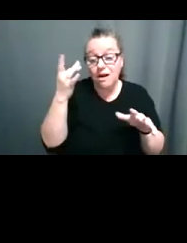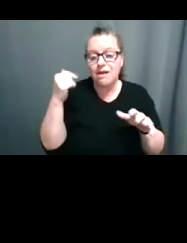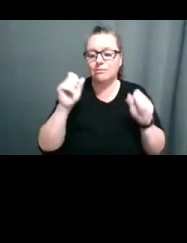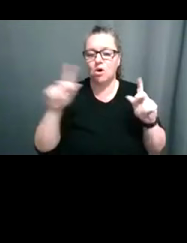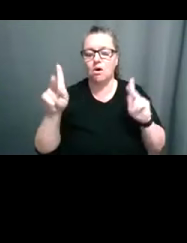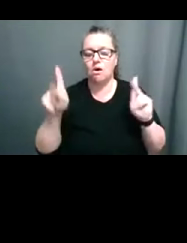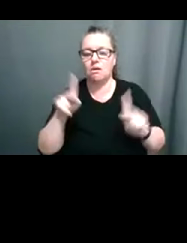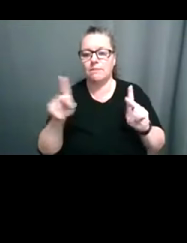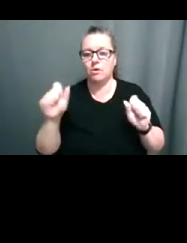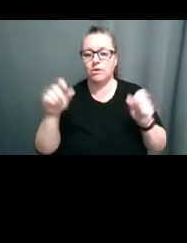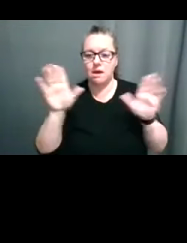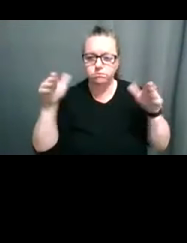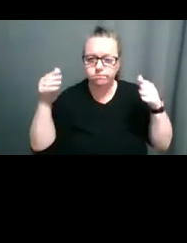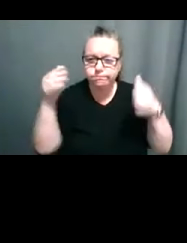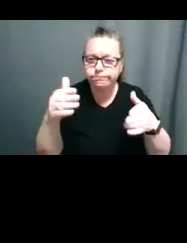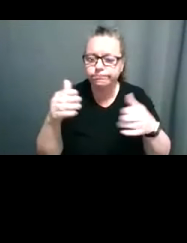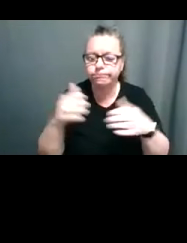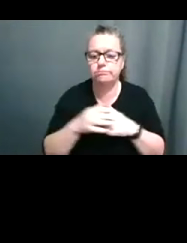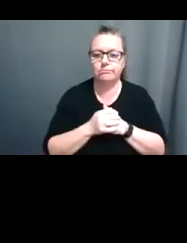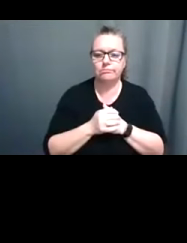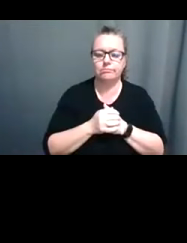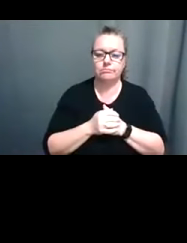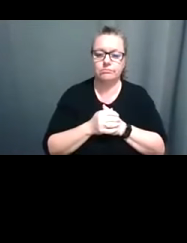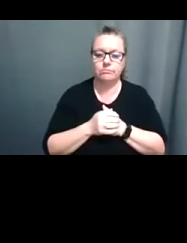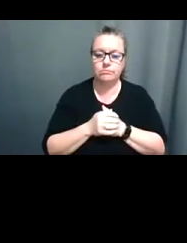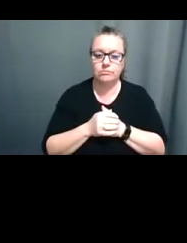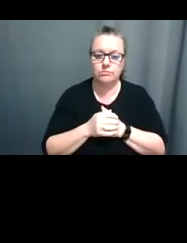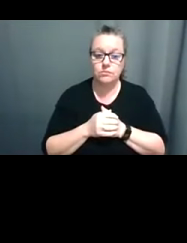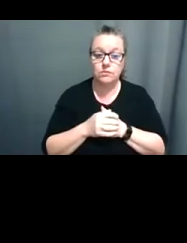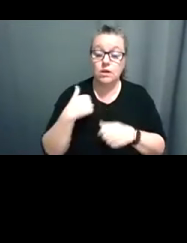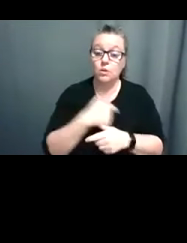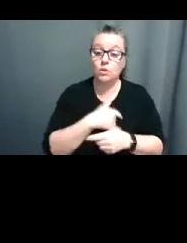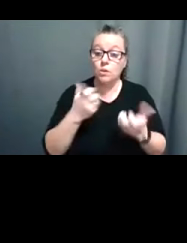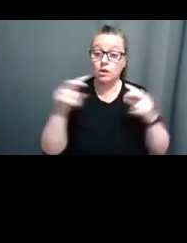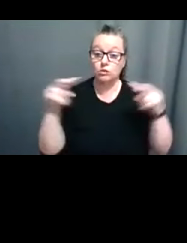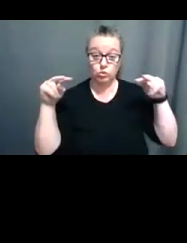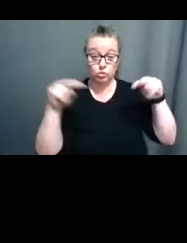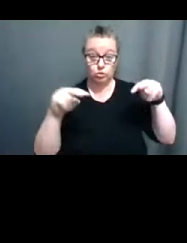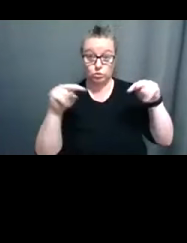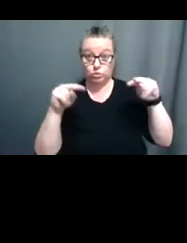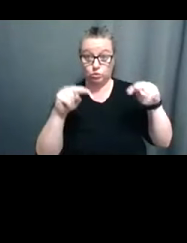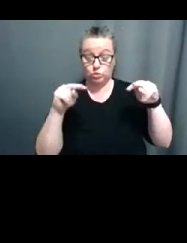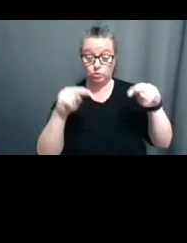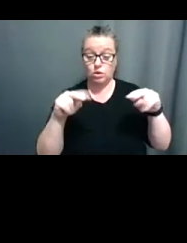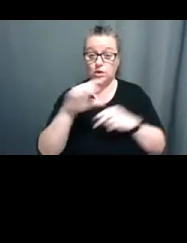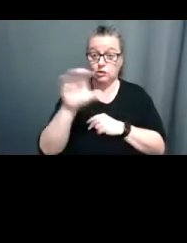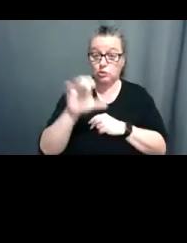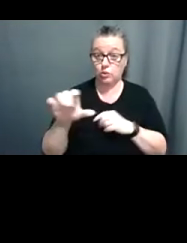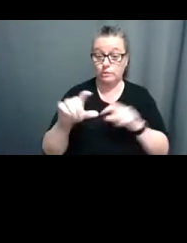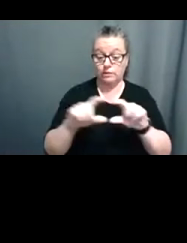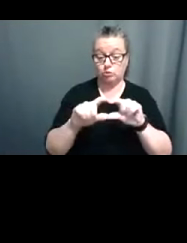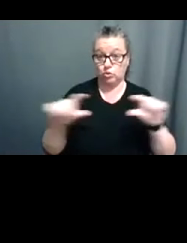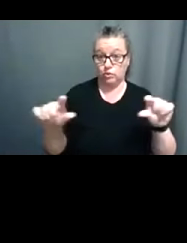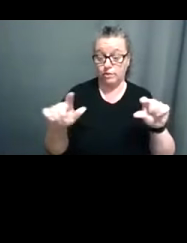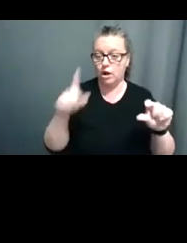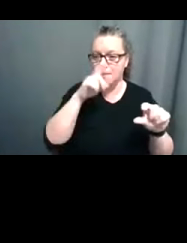participants can focus on today's session. We want to draw your attention to the Zoom toolbar. So move